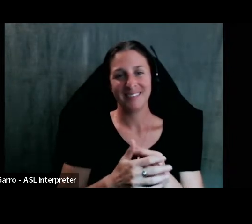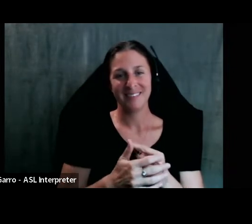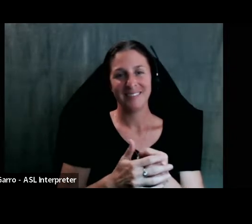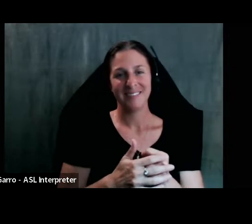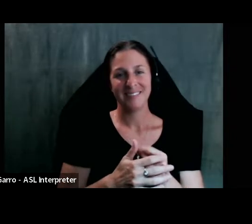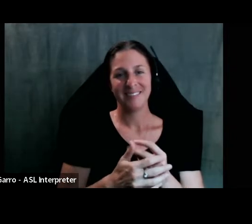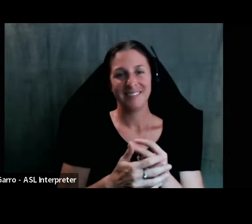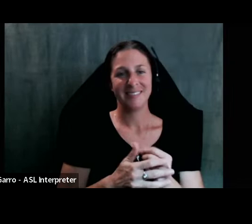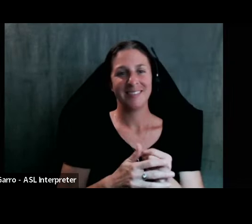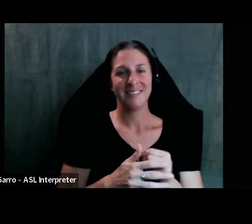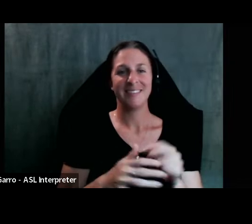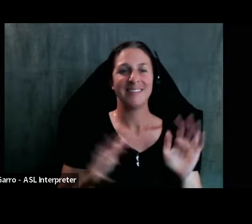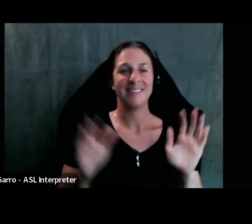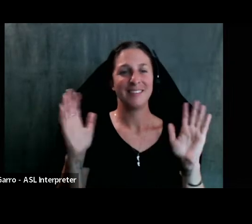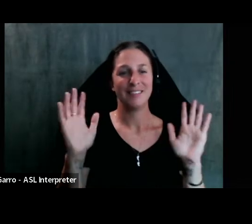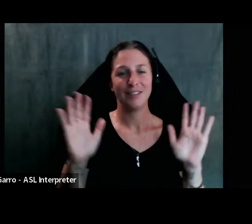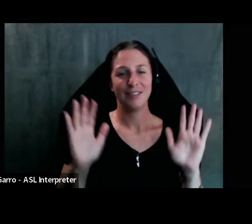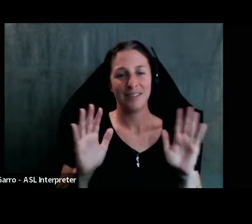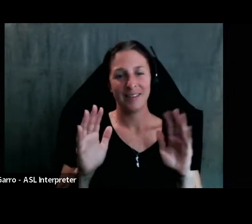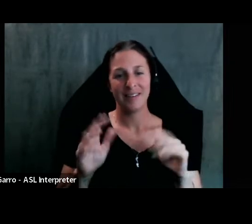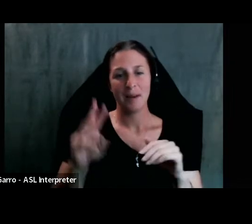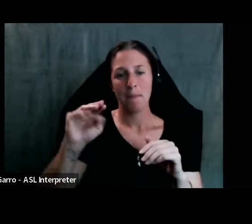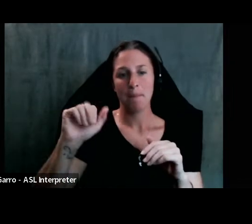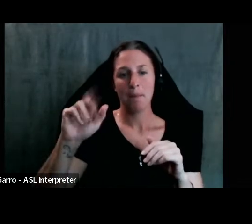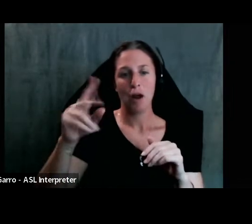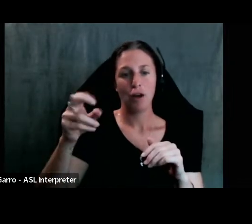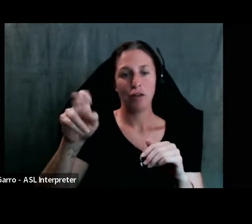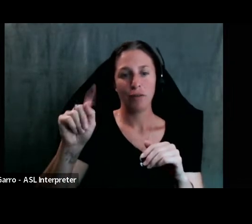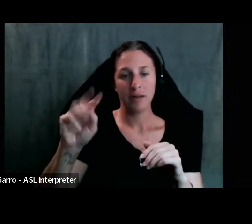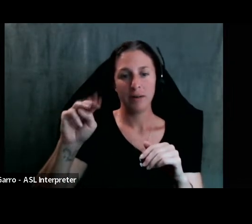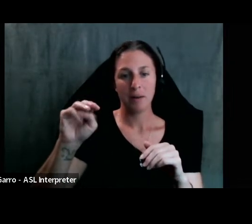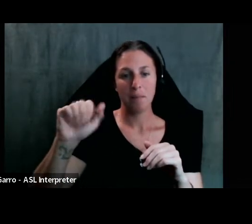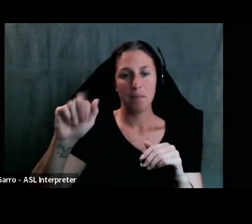Really great. Margaret Marshall.